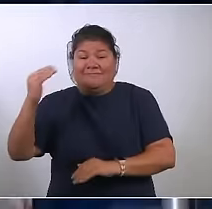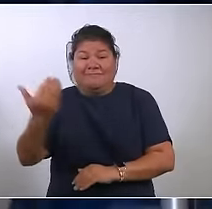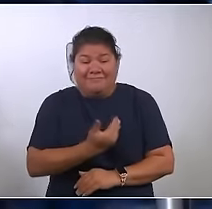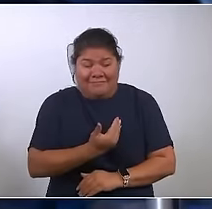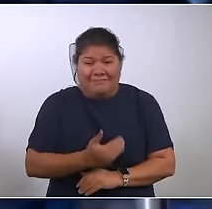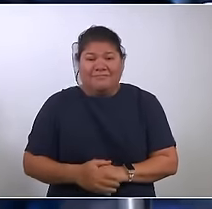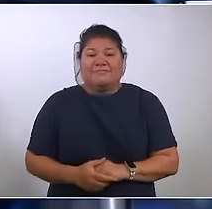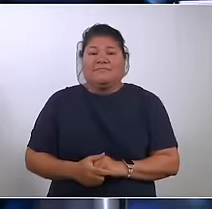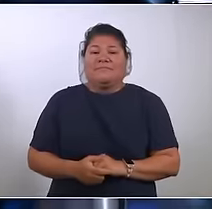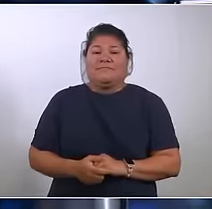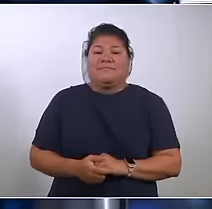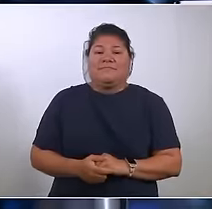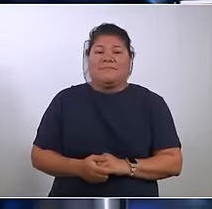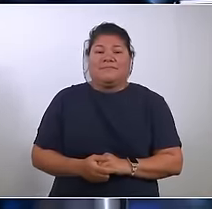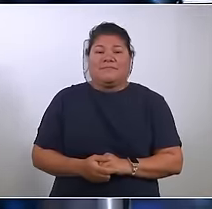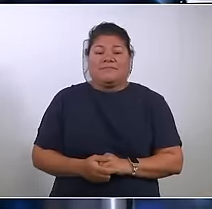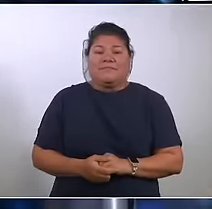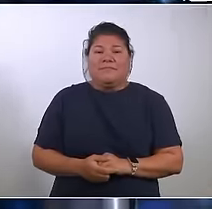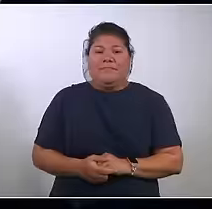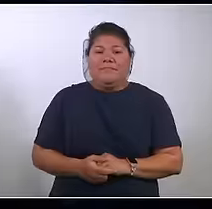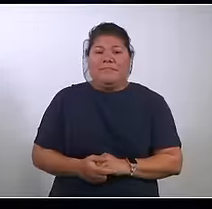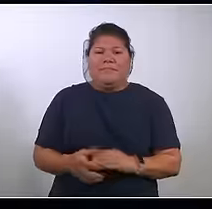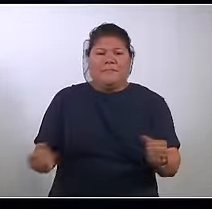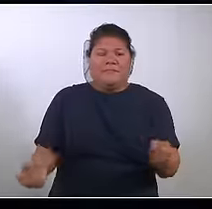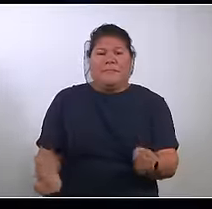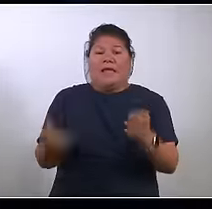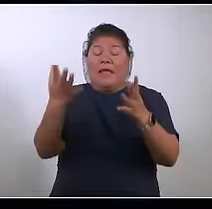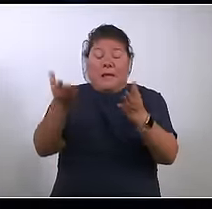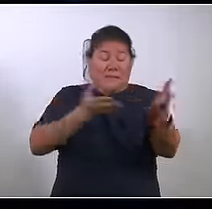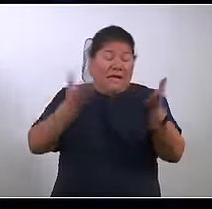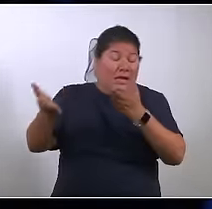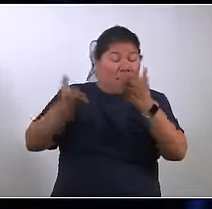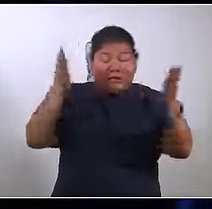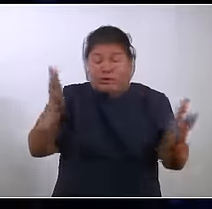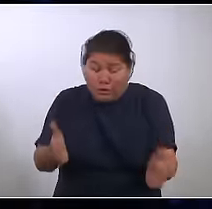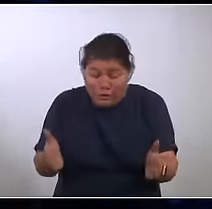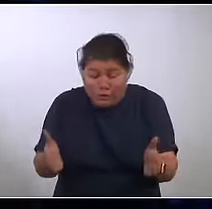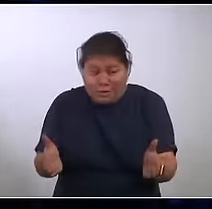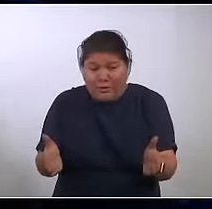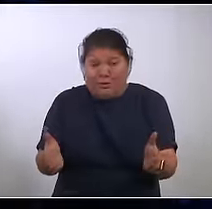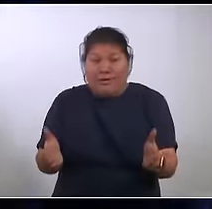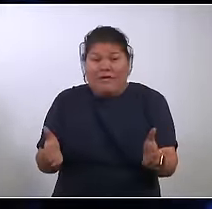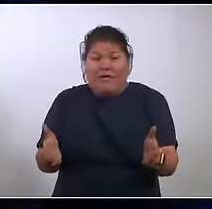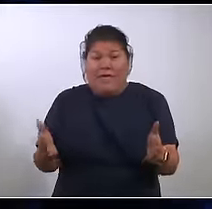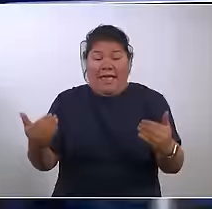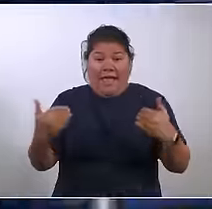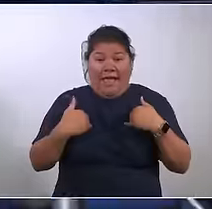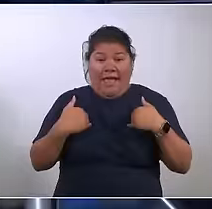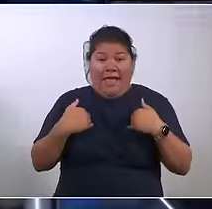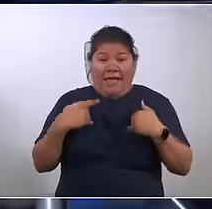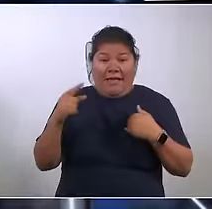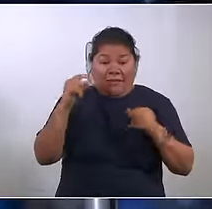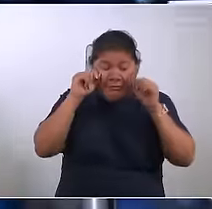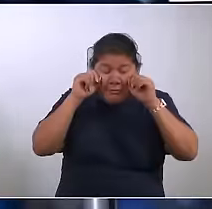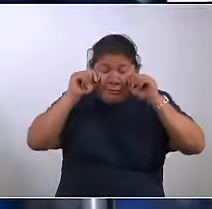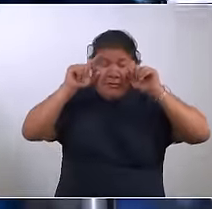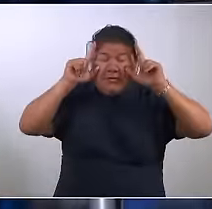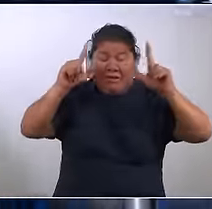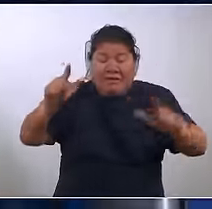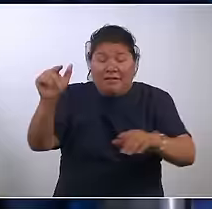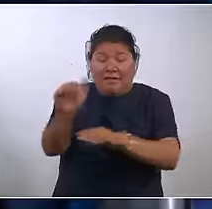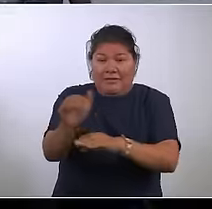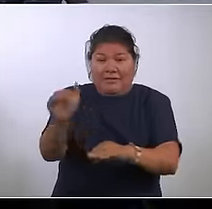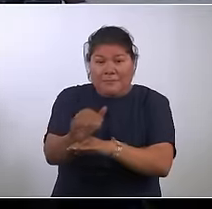Que en contra de nosotros. How many servants? ¿Cuántos siervos? Have had their eyes open this